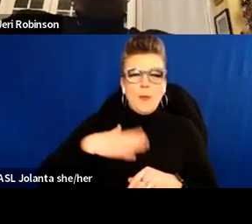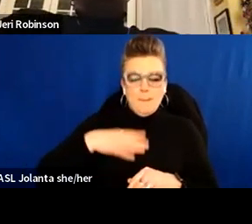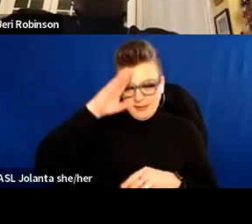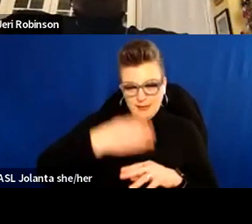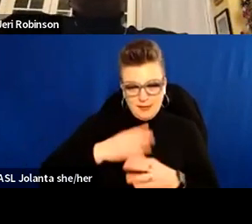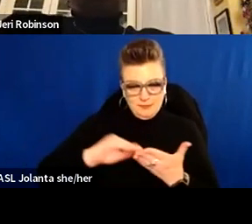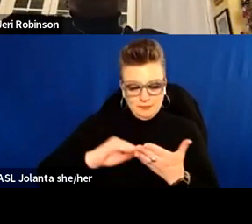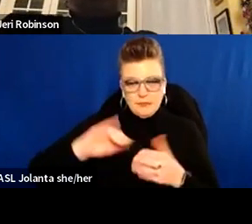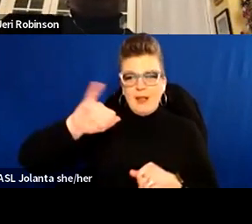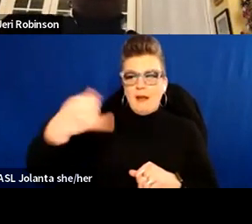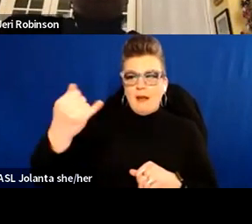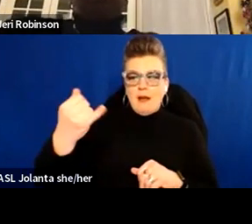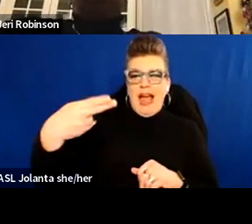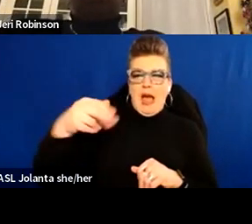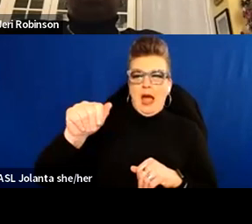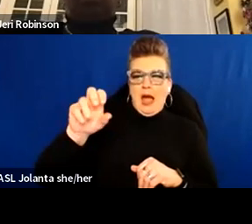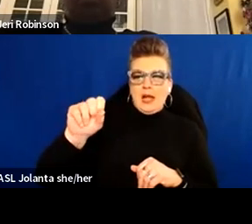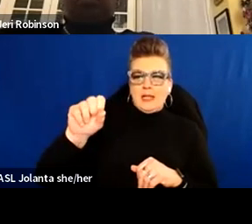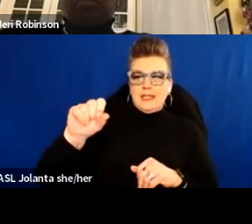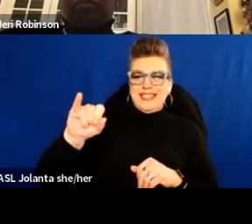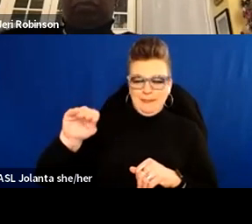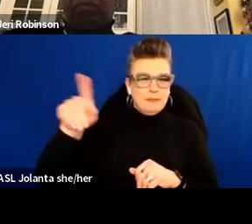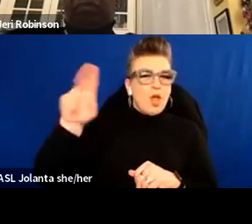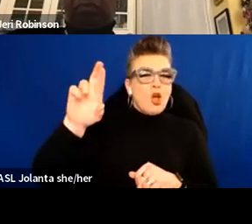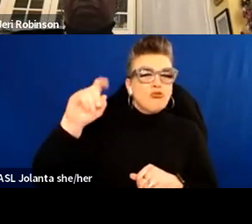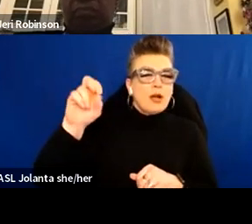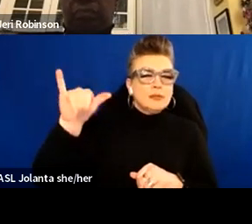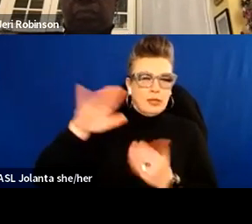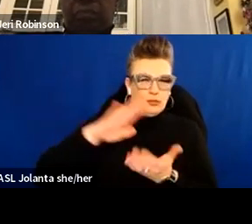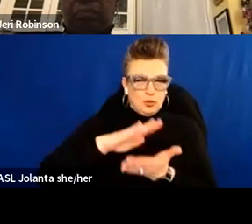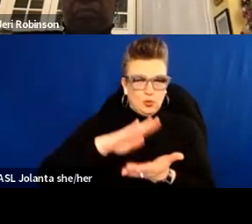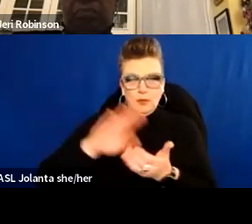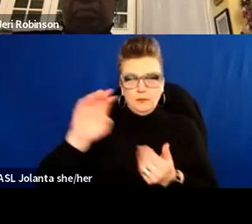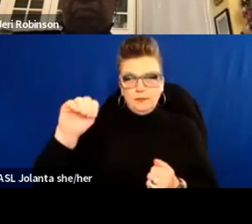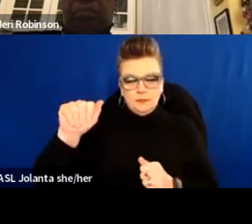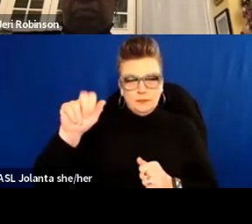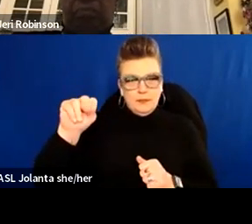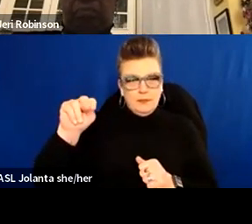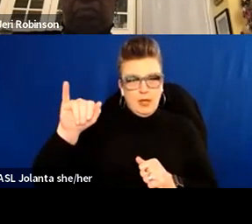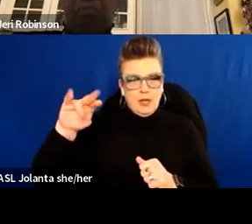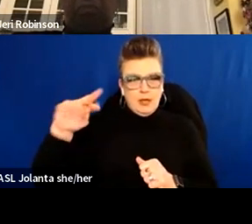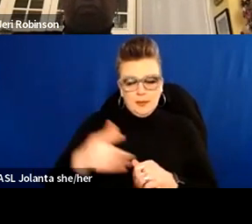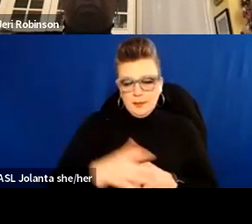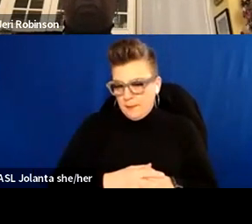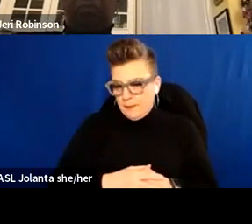to the school in roxbury the manning me how fast